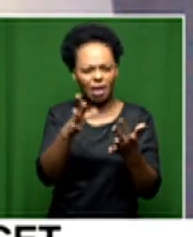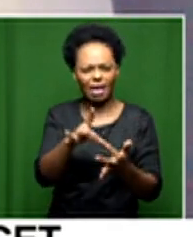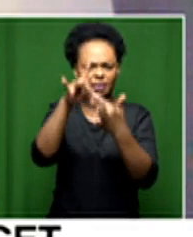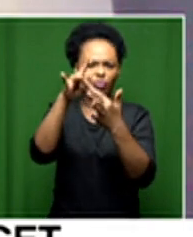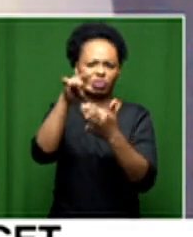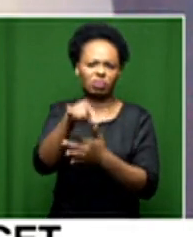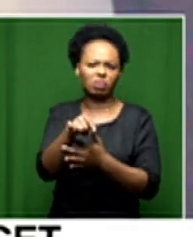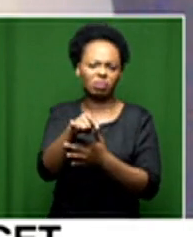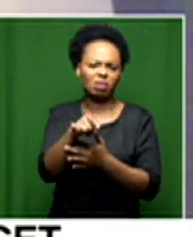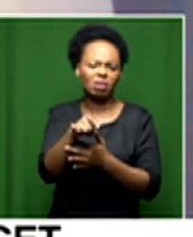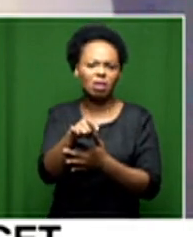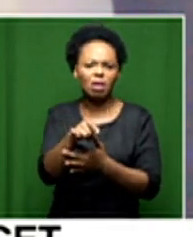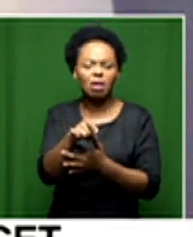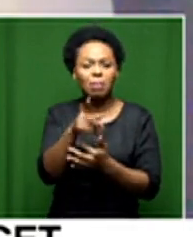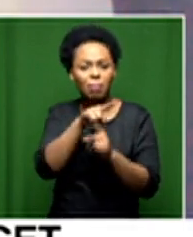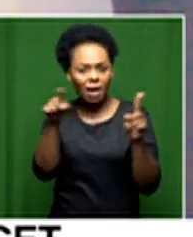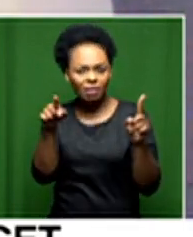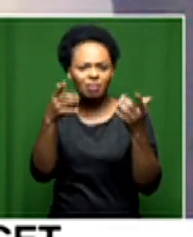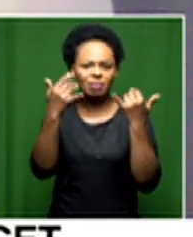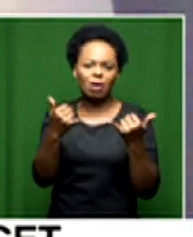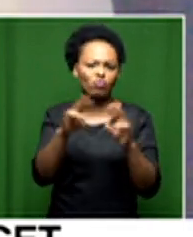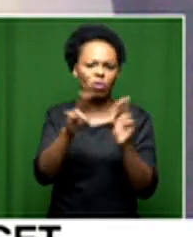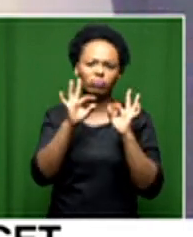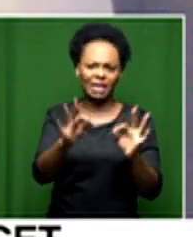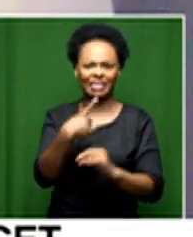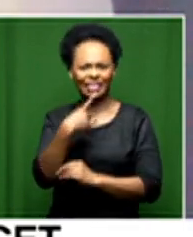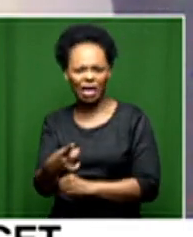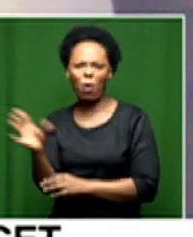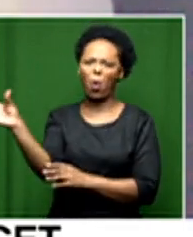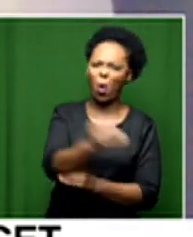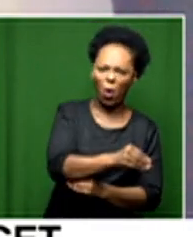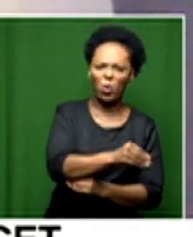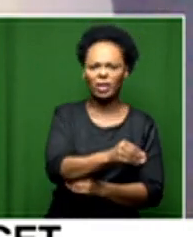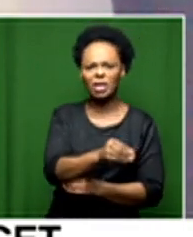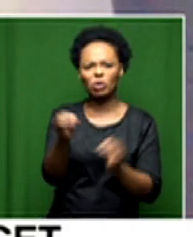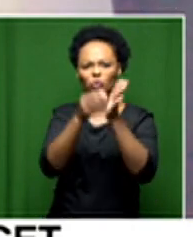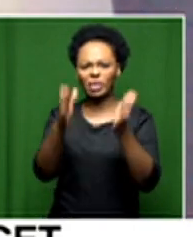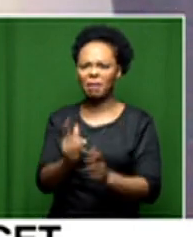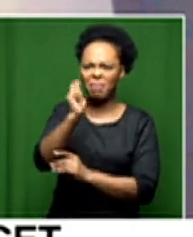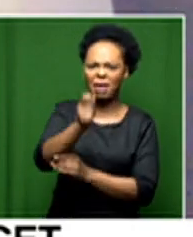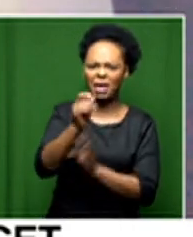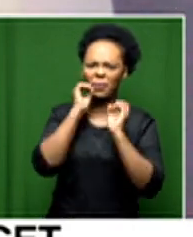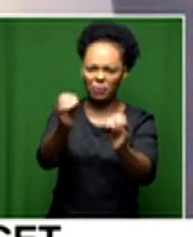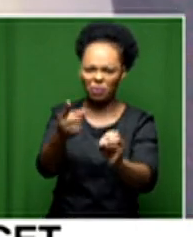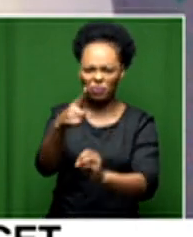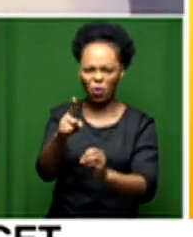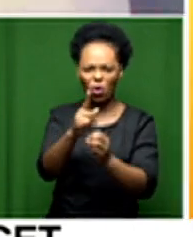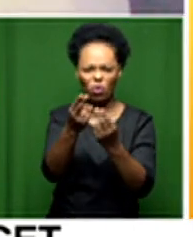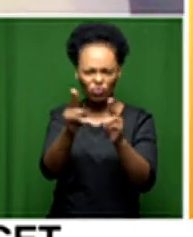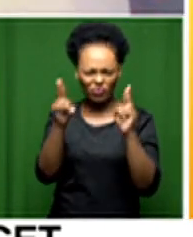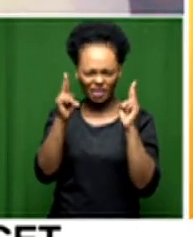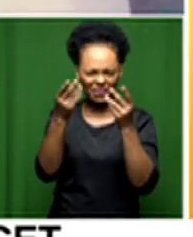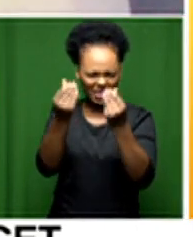any exceptions, but also it is not correct to say all the students you are not able to pay for their fees. Hence, I